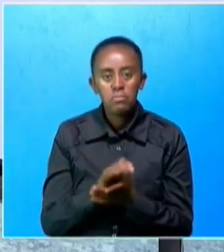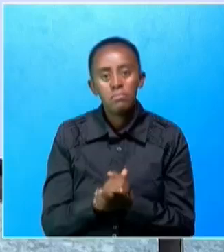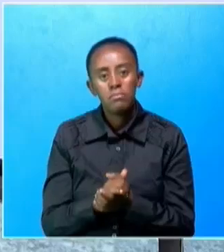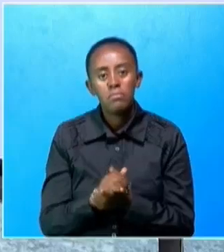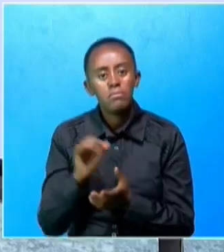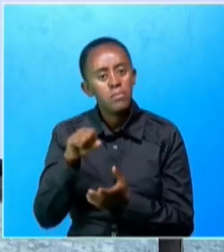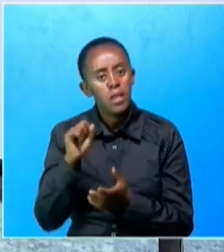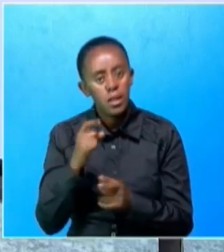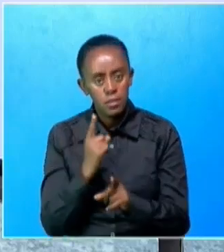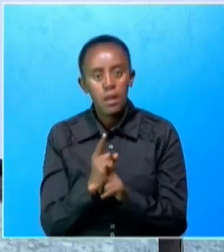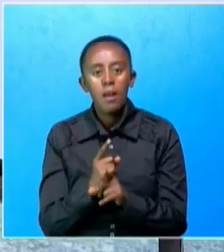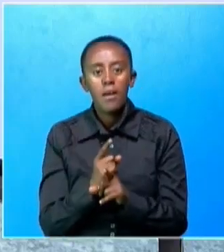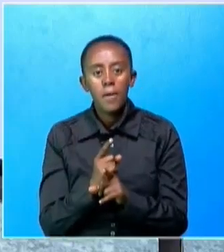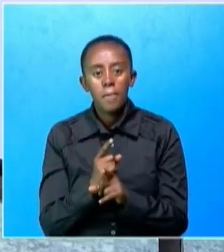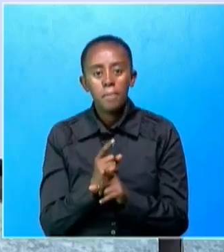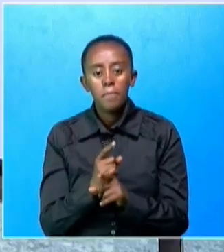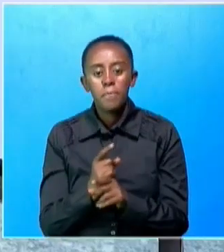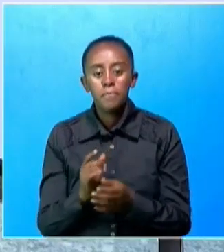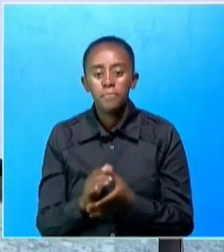Yeah, exactly.